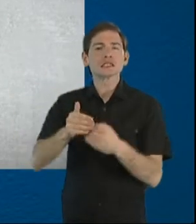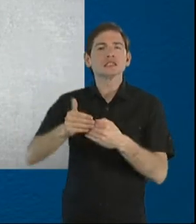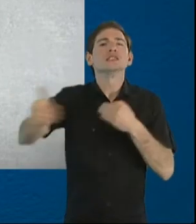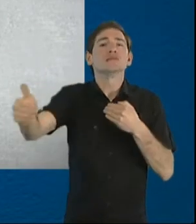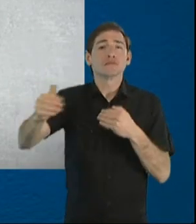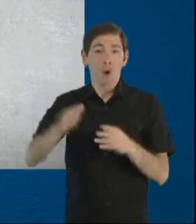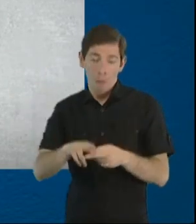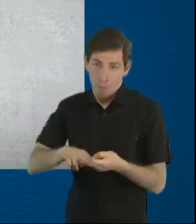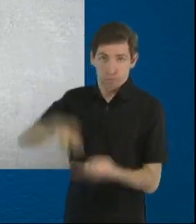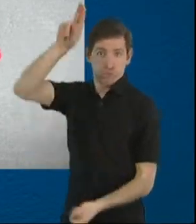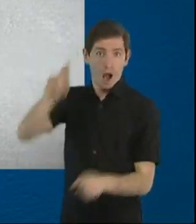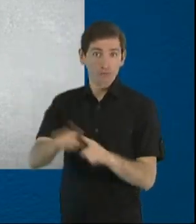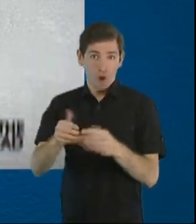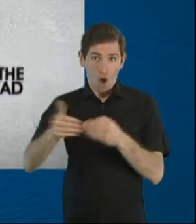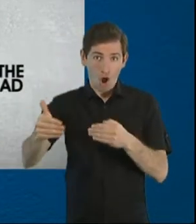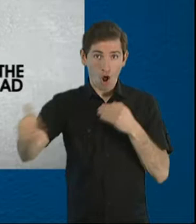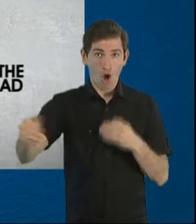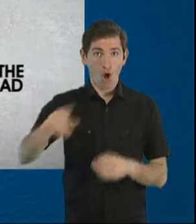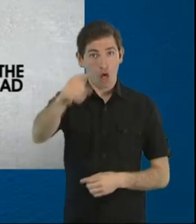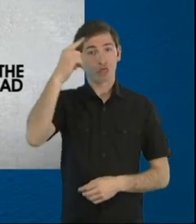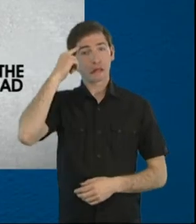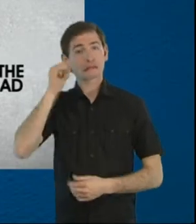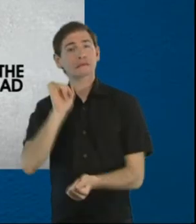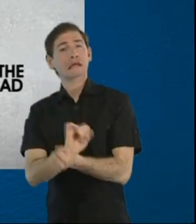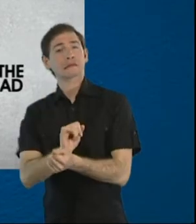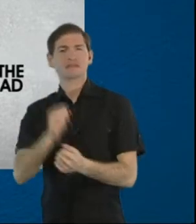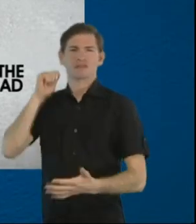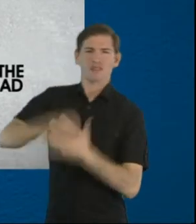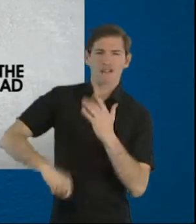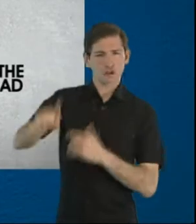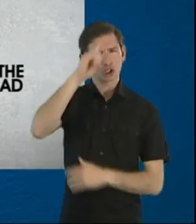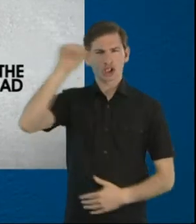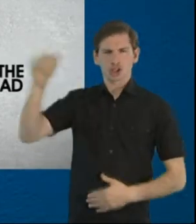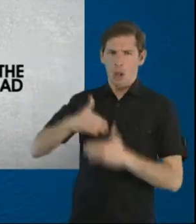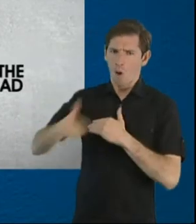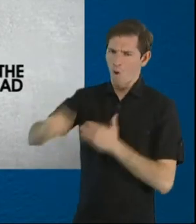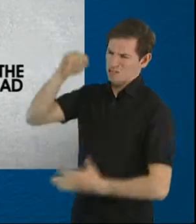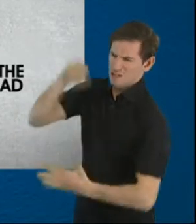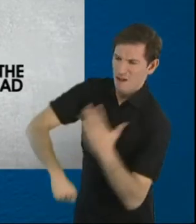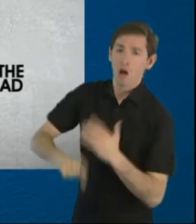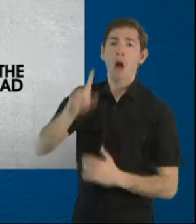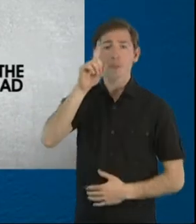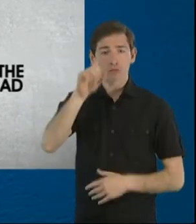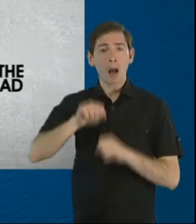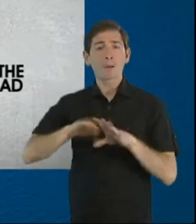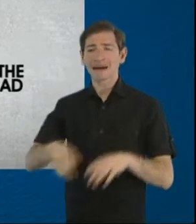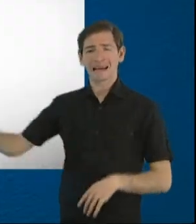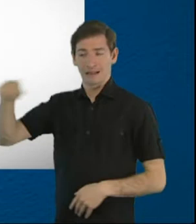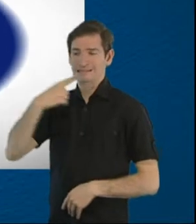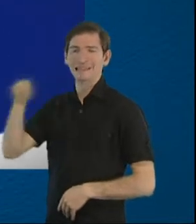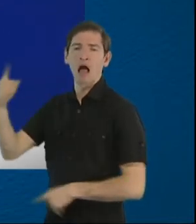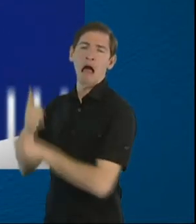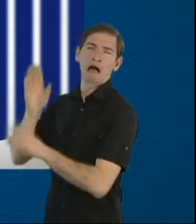We're not saying that sentencing is as tough as some of you may think it should be, just that it's tougher than the media might lead you to believe.